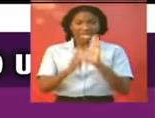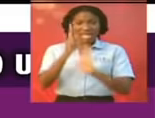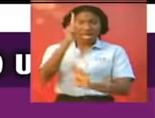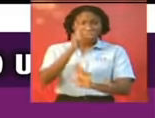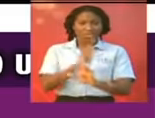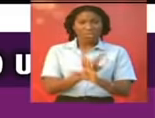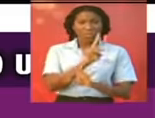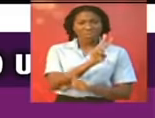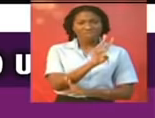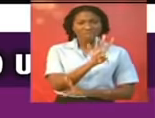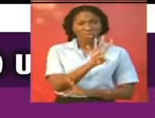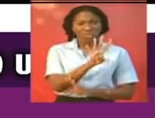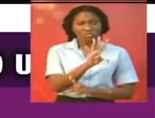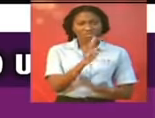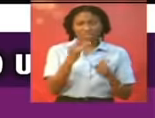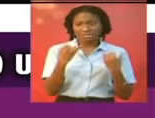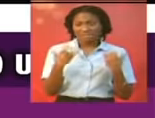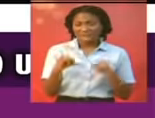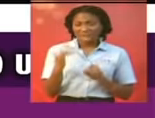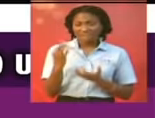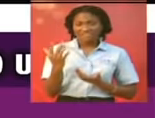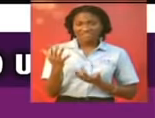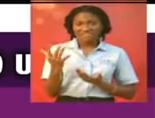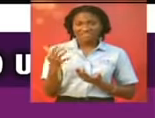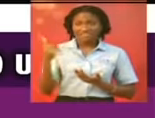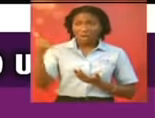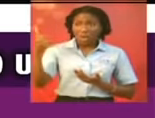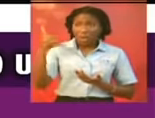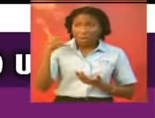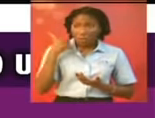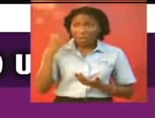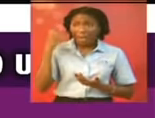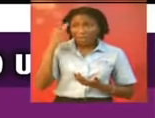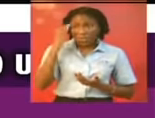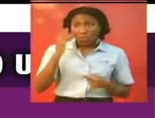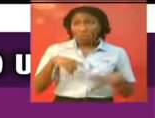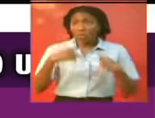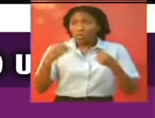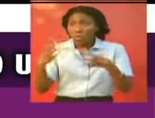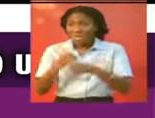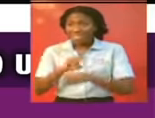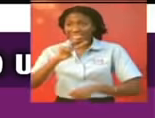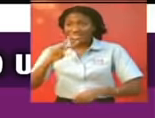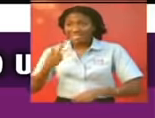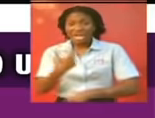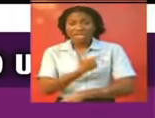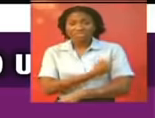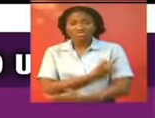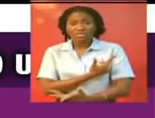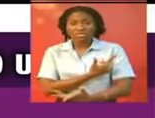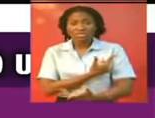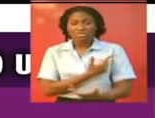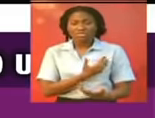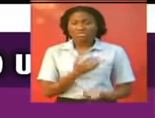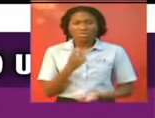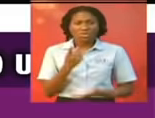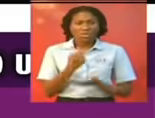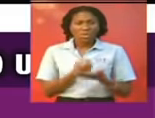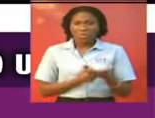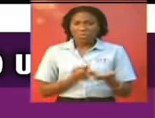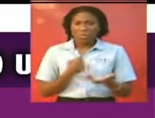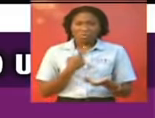still waiting on that call for the second shot. What advice would you have for such